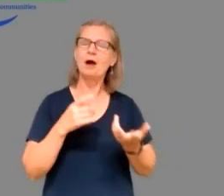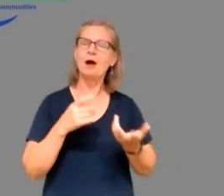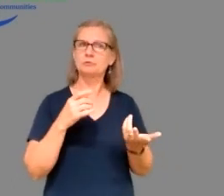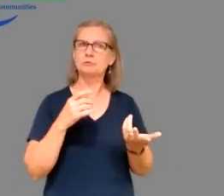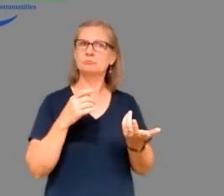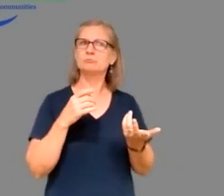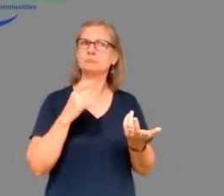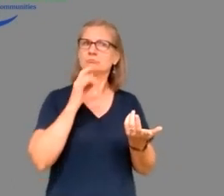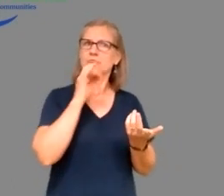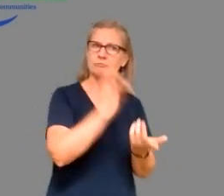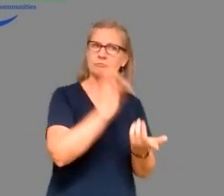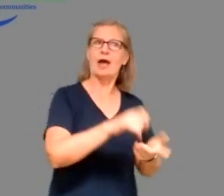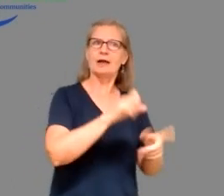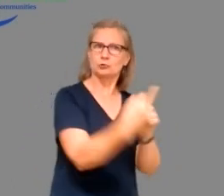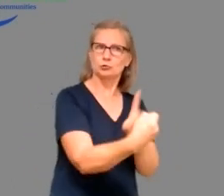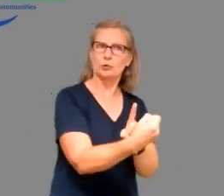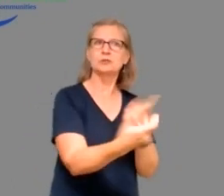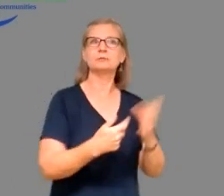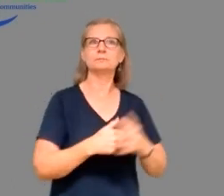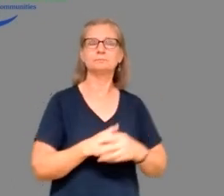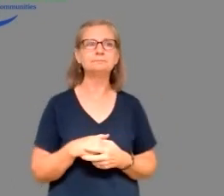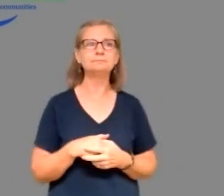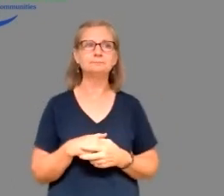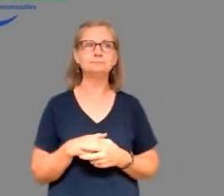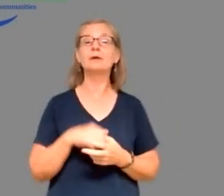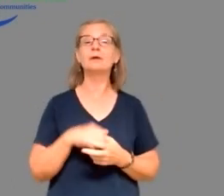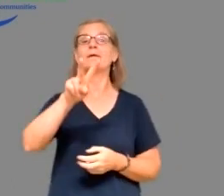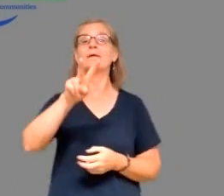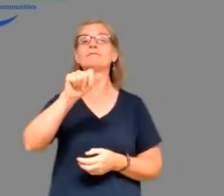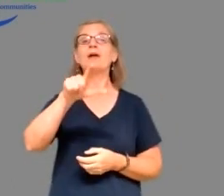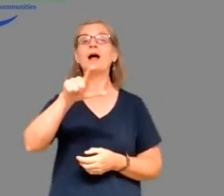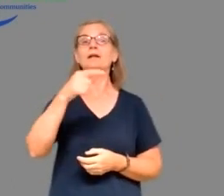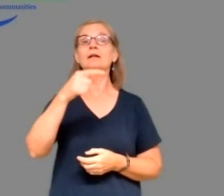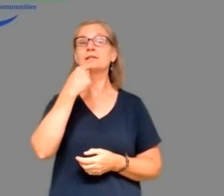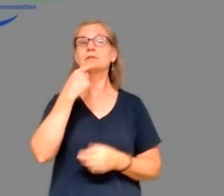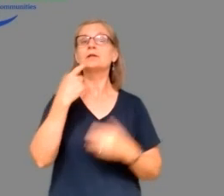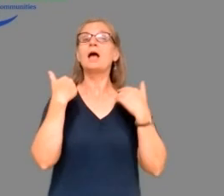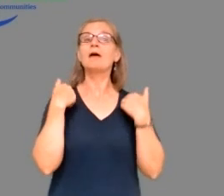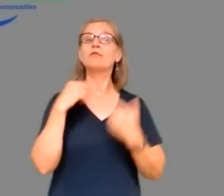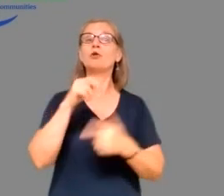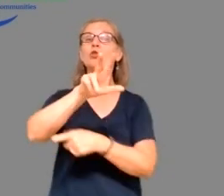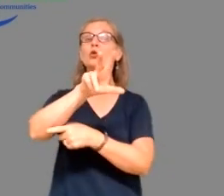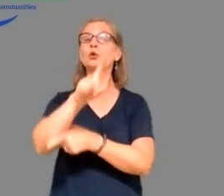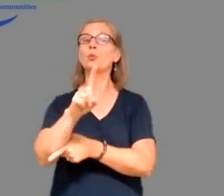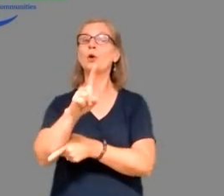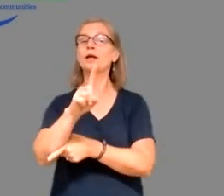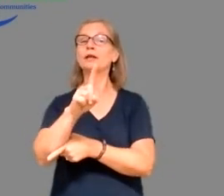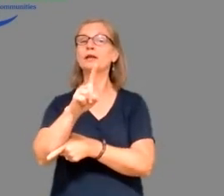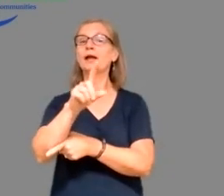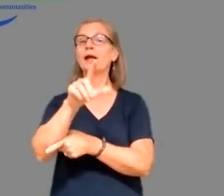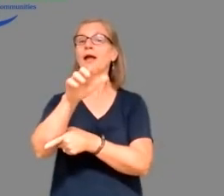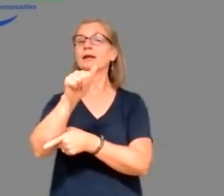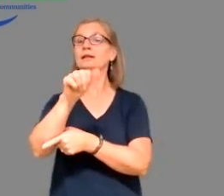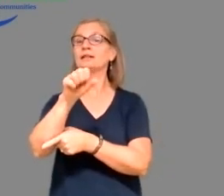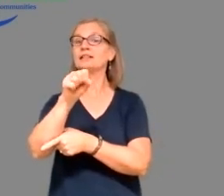Ultimately, was what happened up there. And Val says there's 31 COVID-19 cases listed for Coos County. How many of